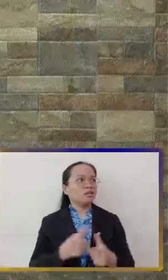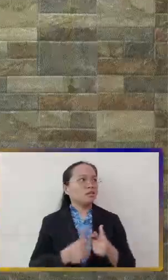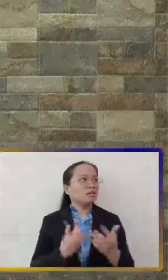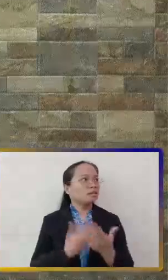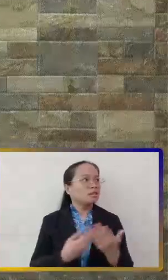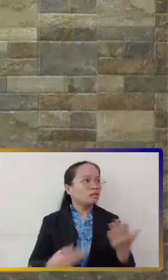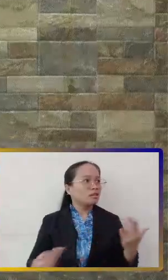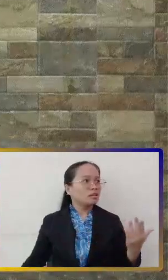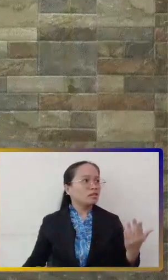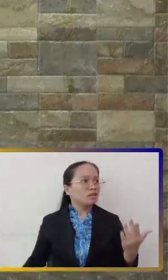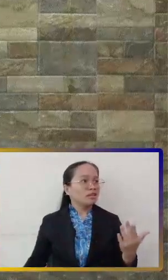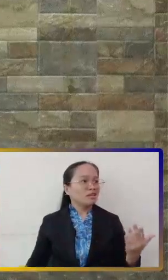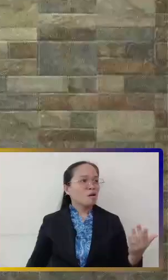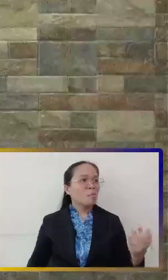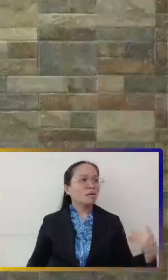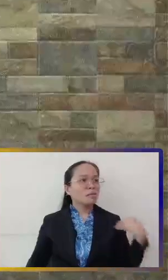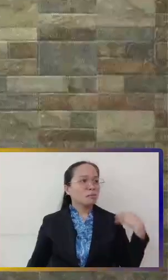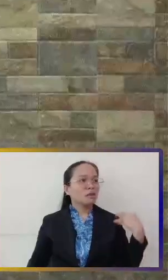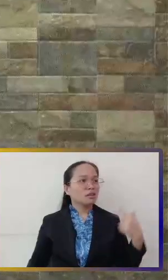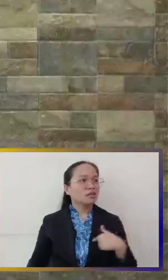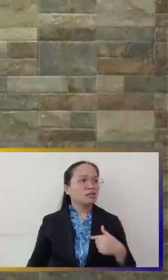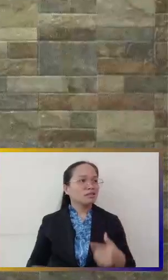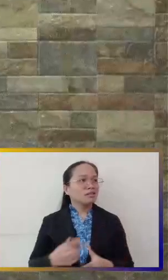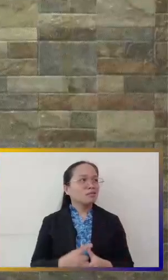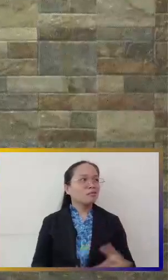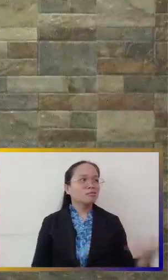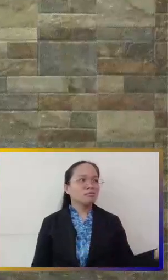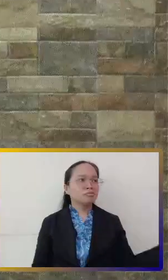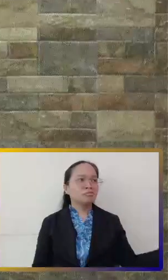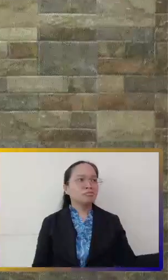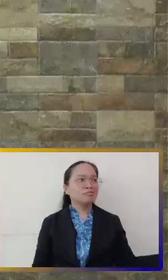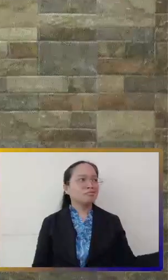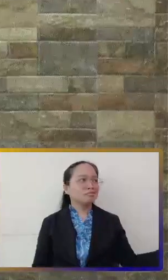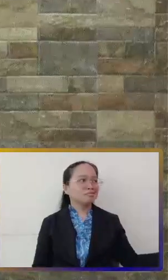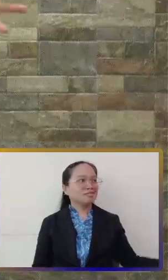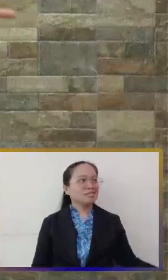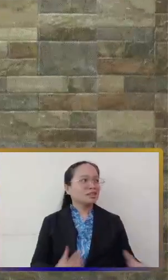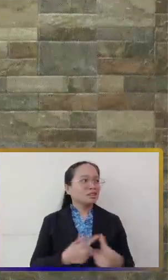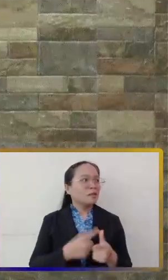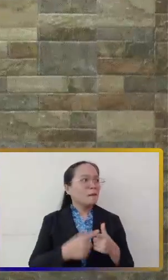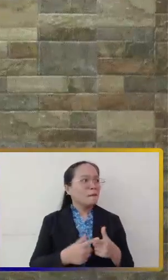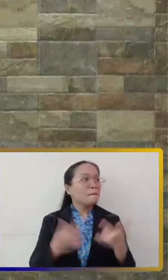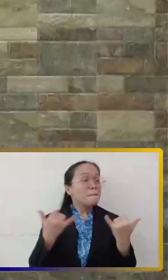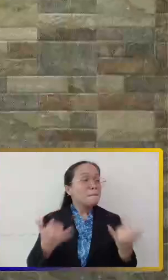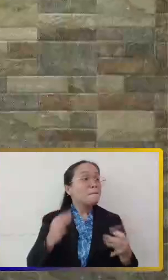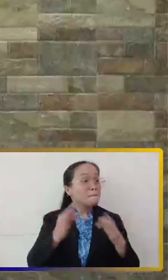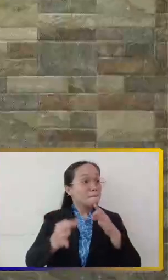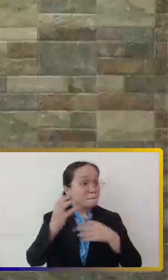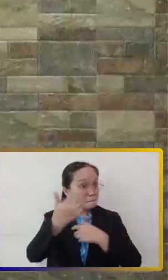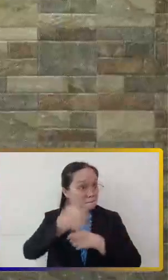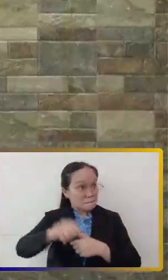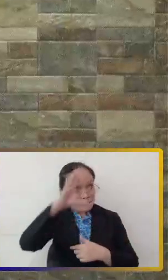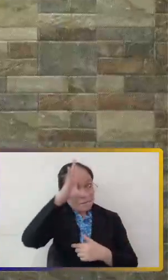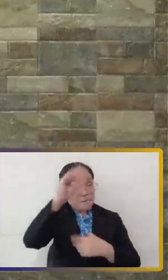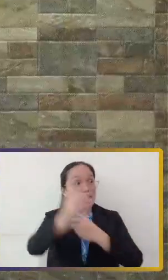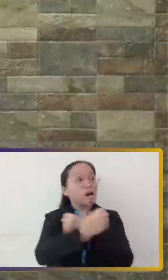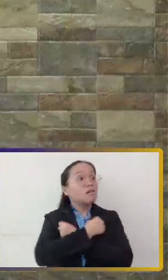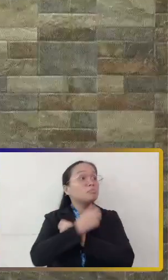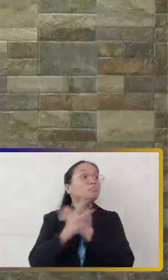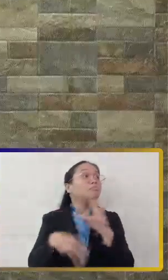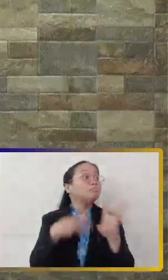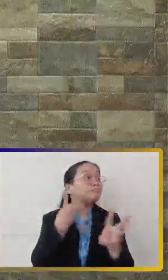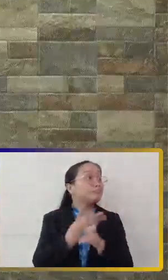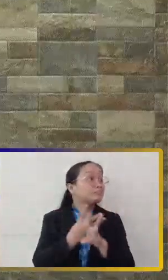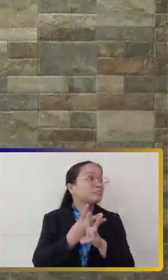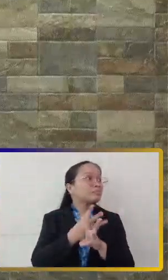says, love not the world, neither the things of the world. If anyone love the world, the love of the Father